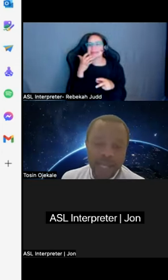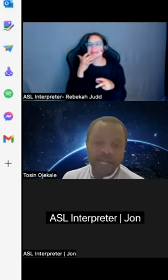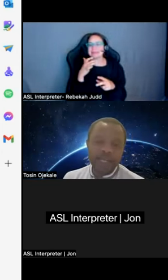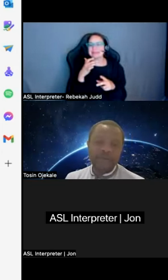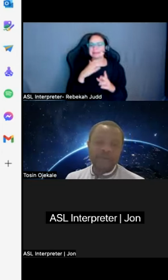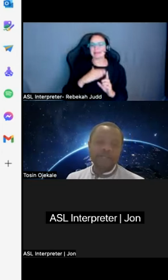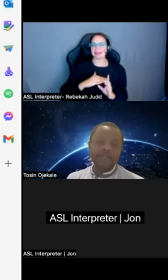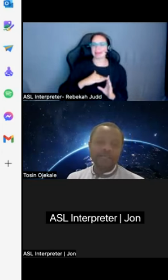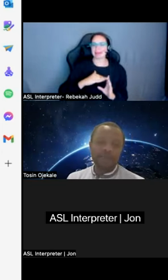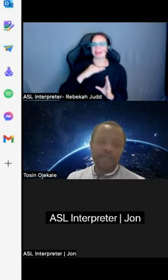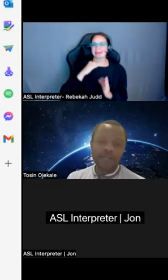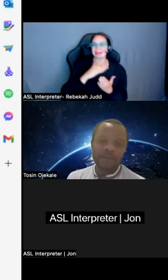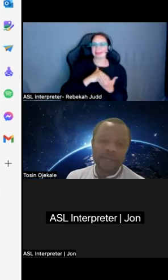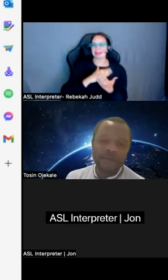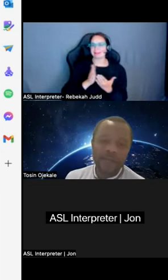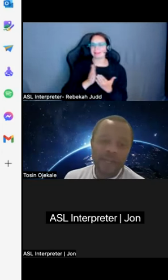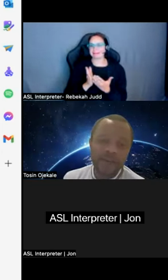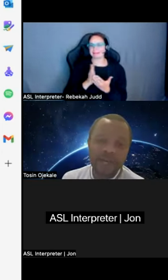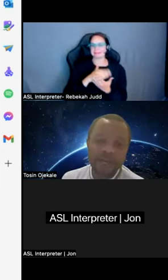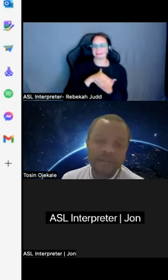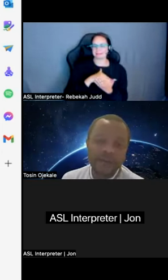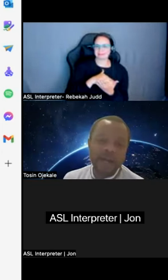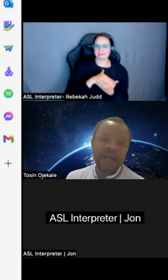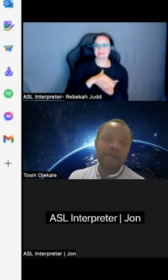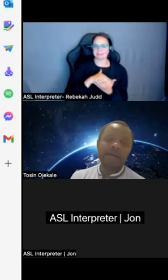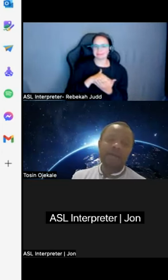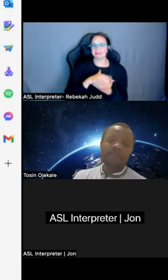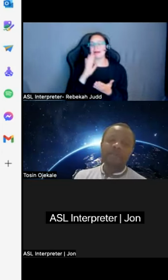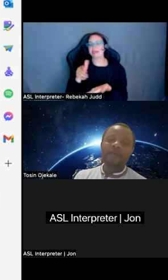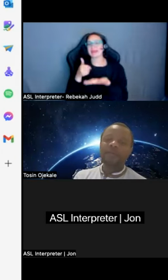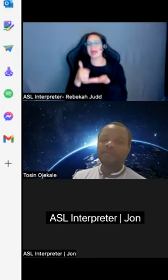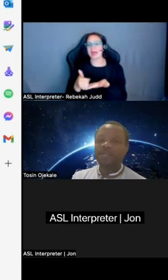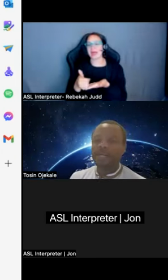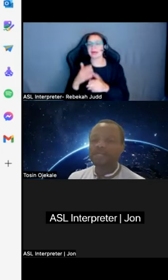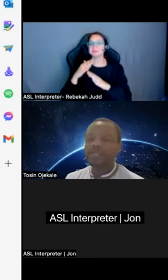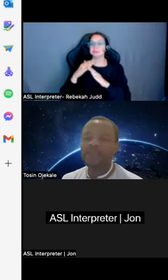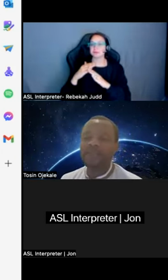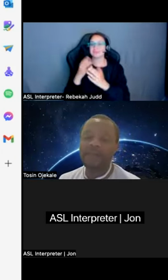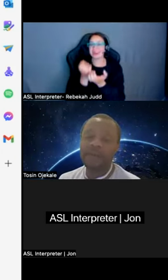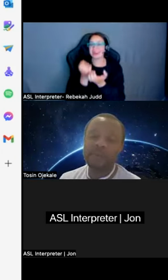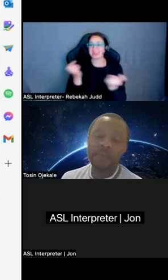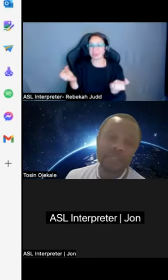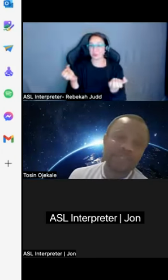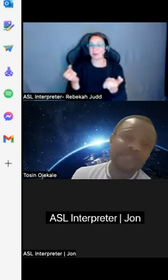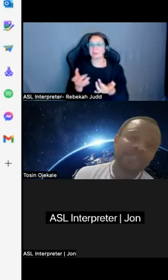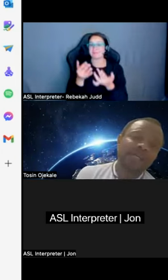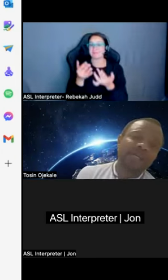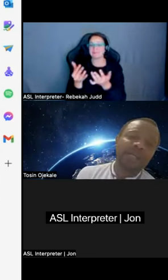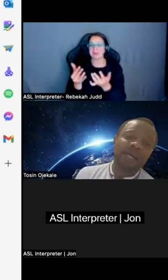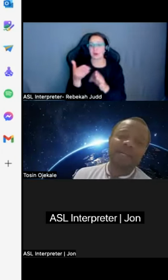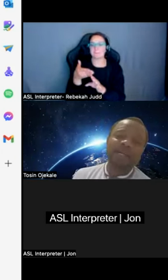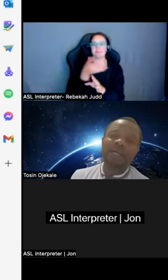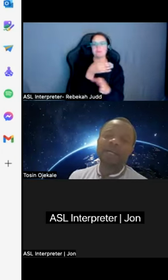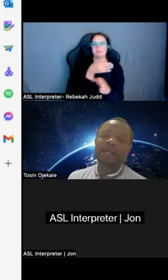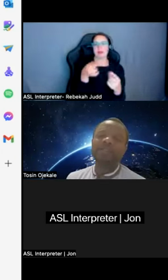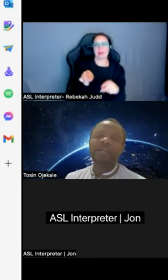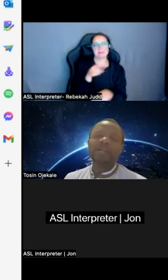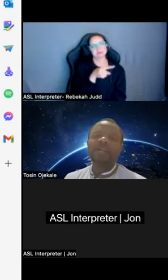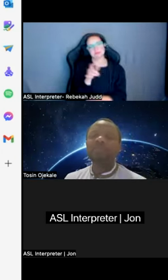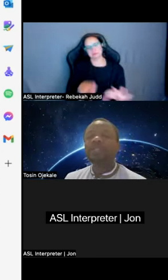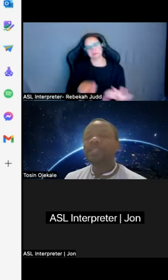in an area. This prevents equipment failure and fire before they start. This is very, very important.